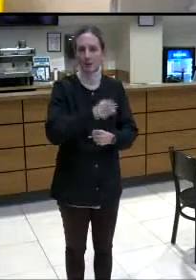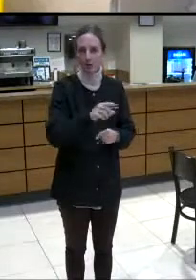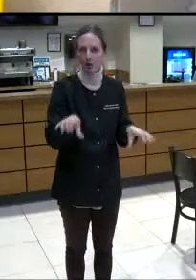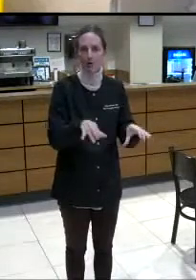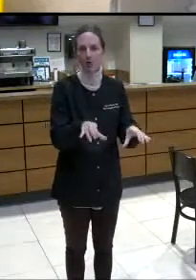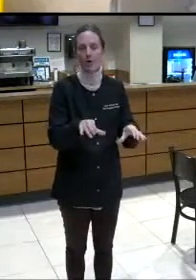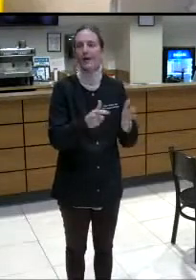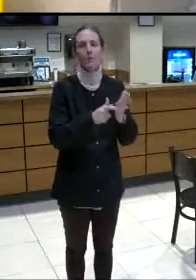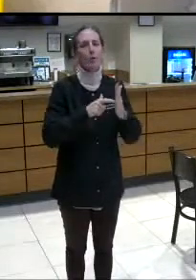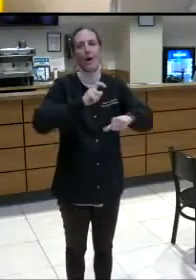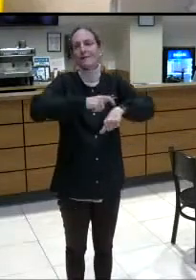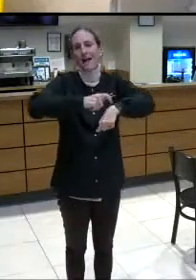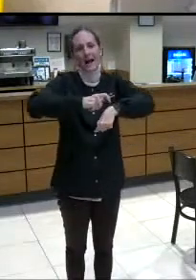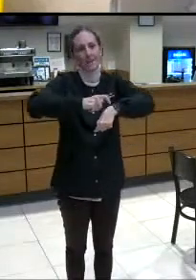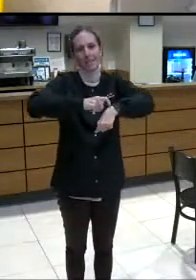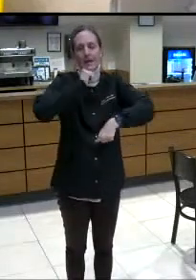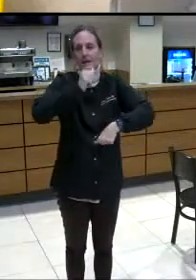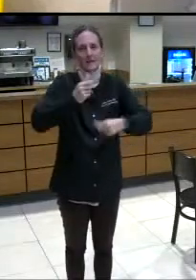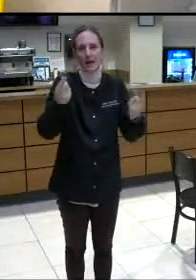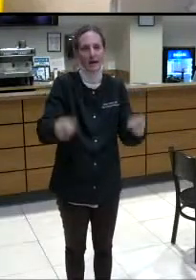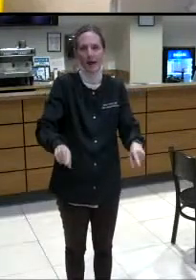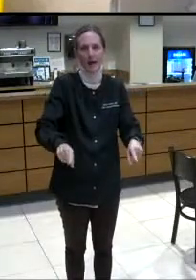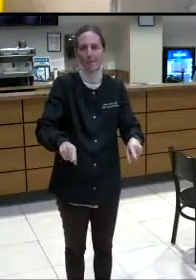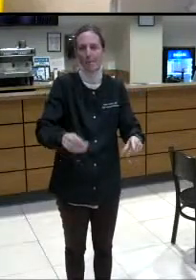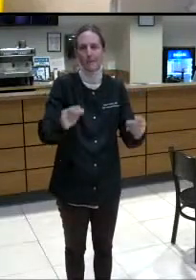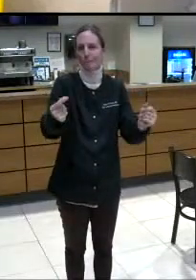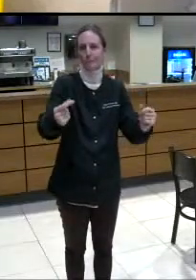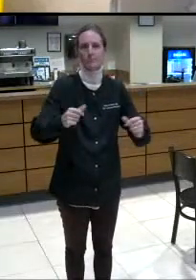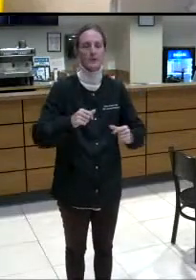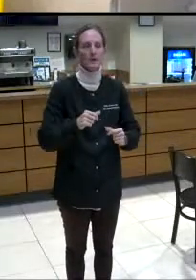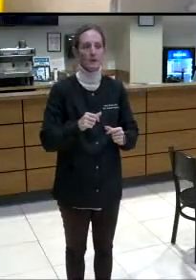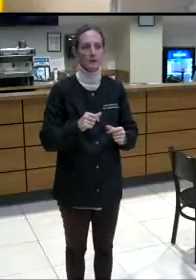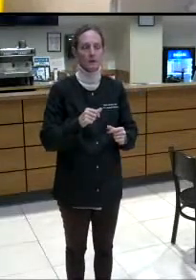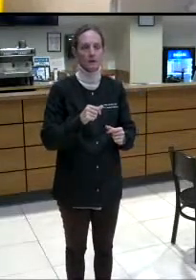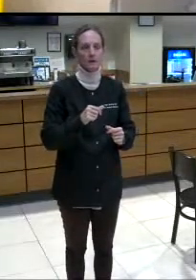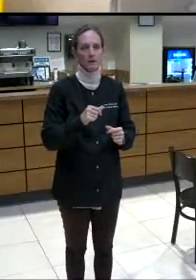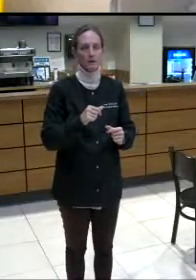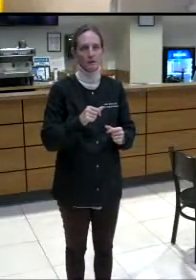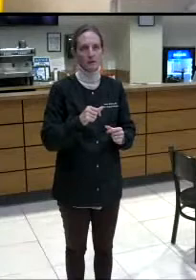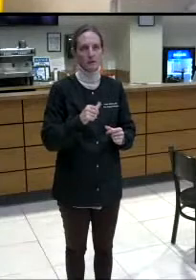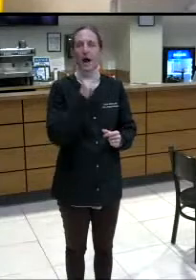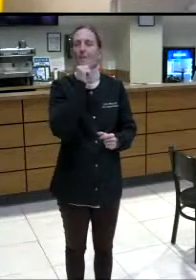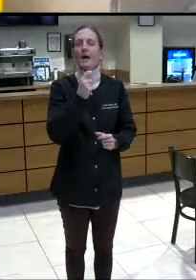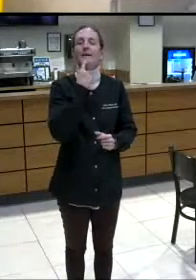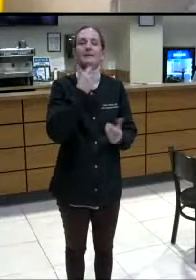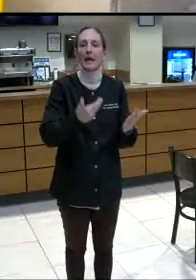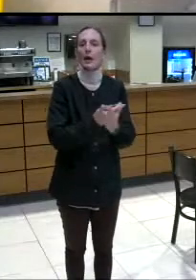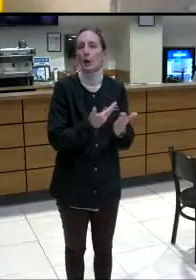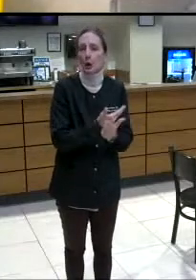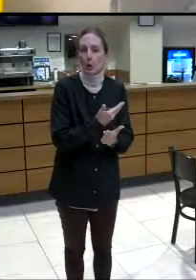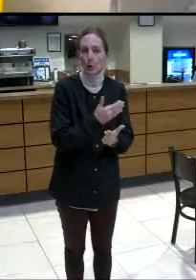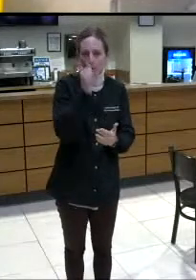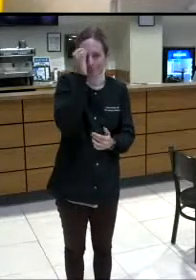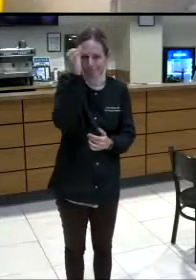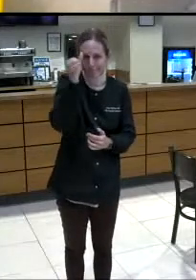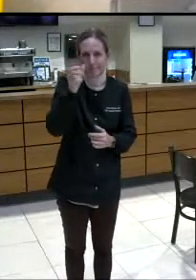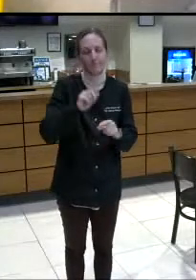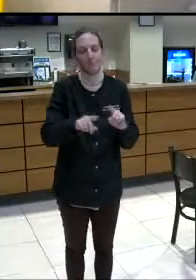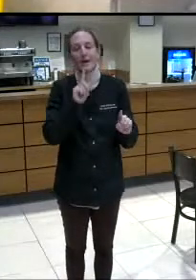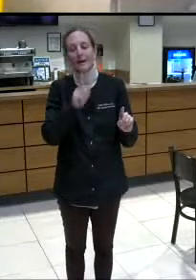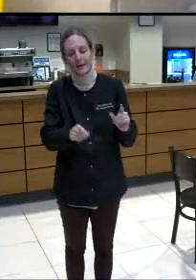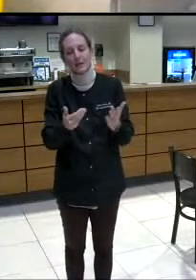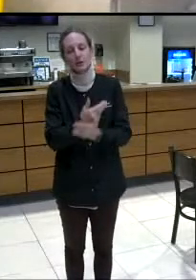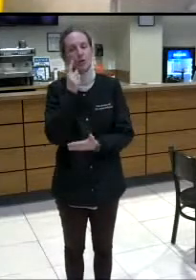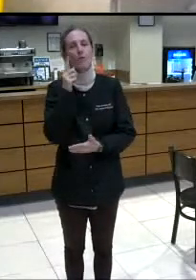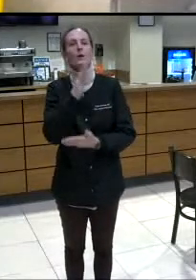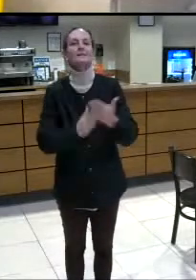takes time. This is something that's, I don't want to say it's new, but it is new for some folks. But what I will say is they've been well received. I